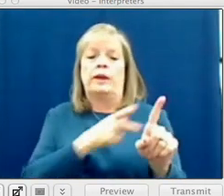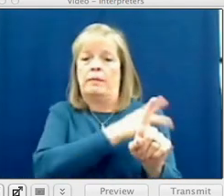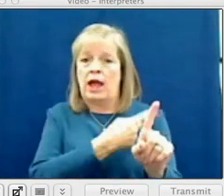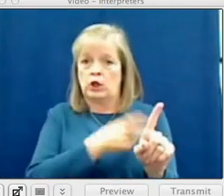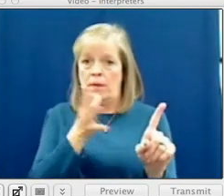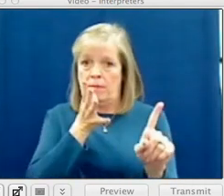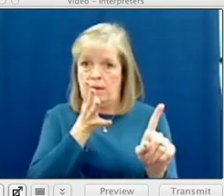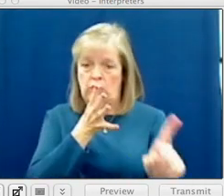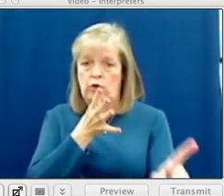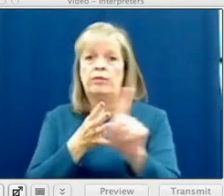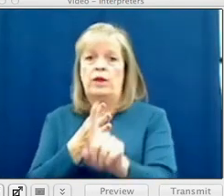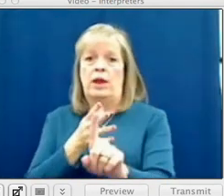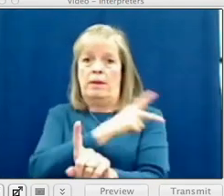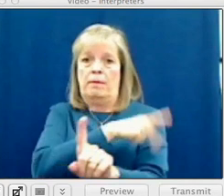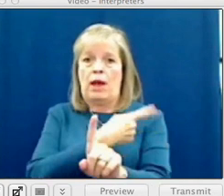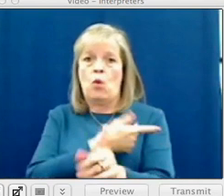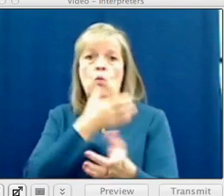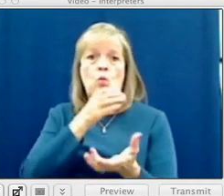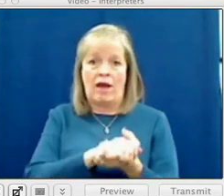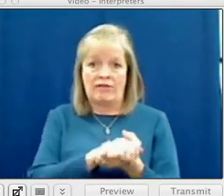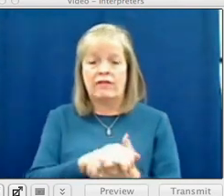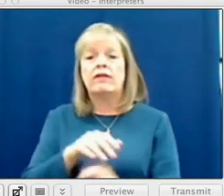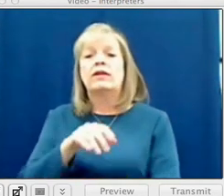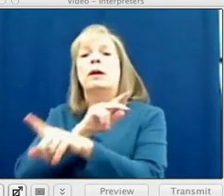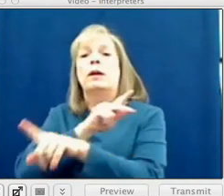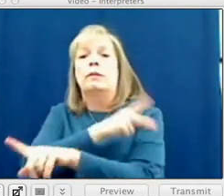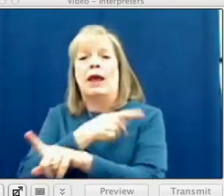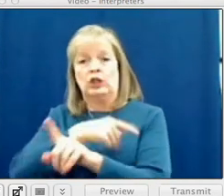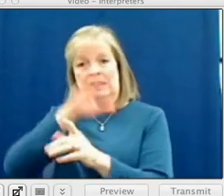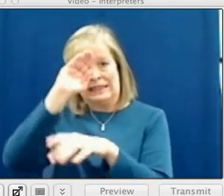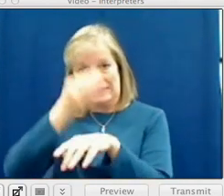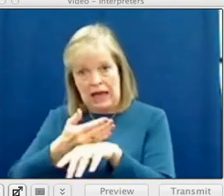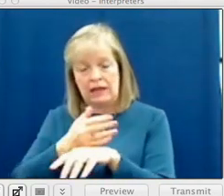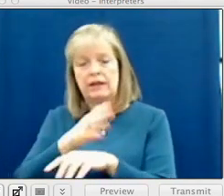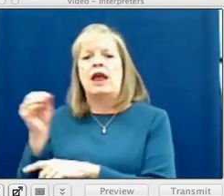the wife, the son, the brother, and the sister.